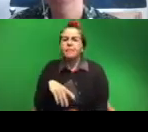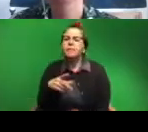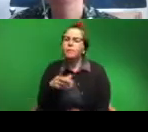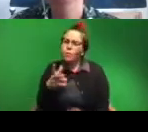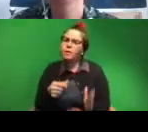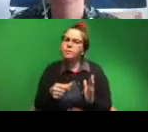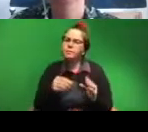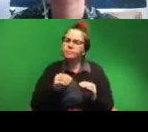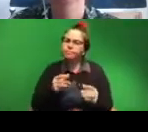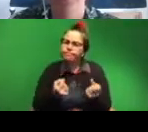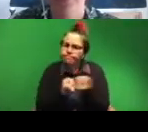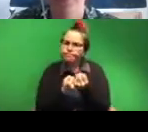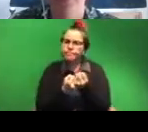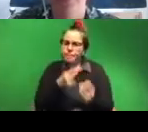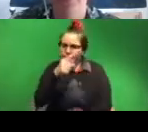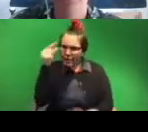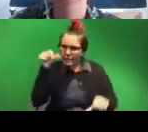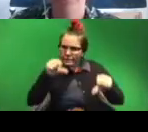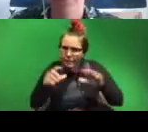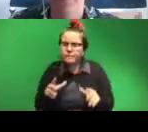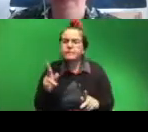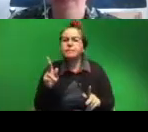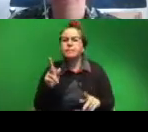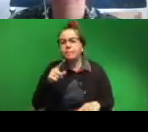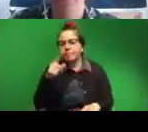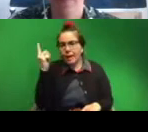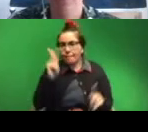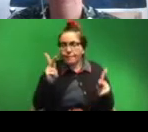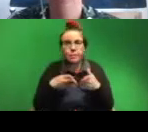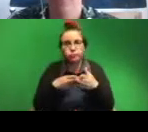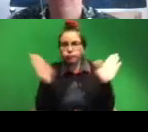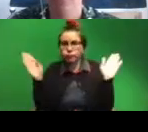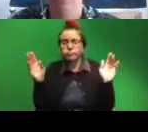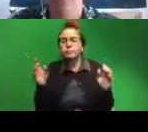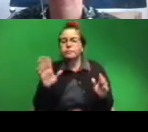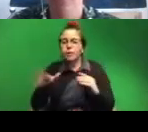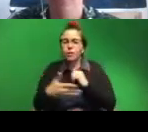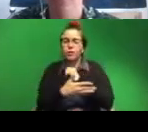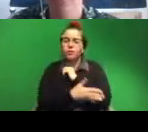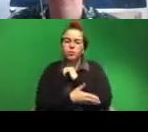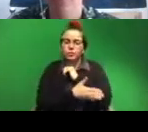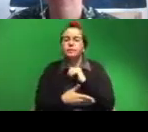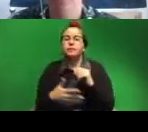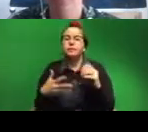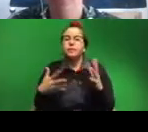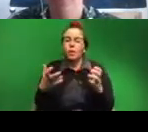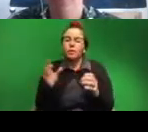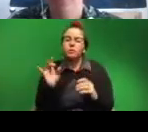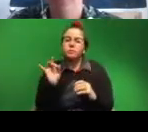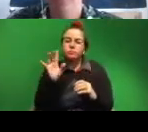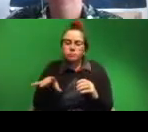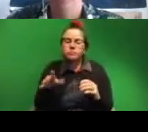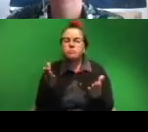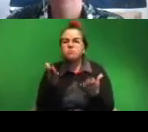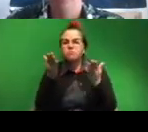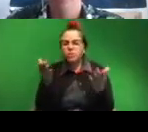express support for Black scientists and Black people broadly in our country. And we want to give you all some